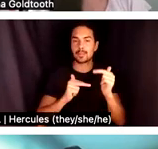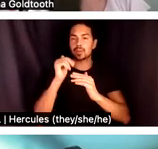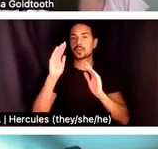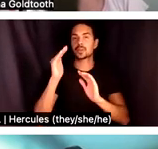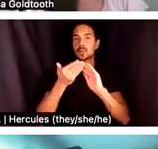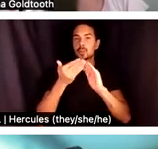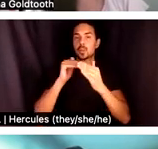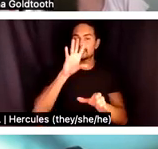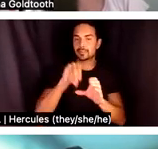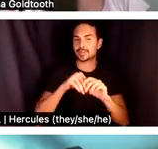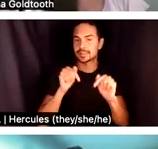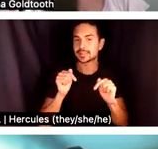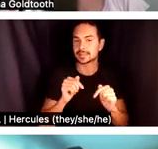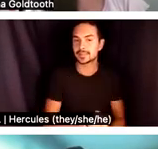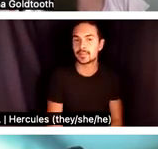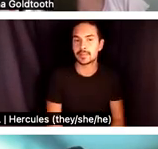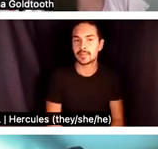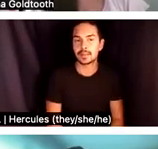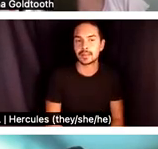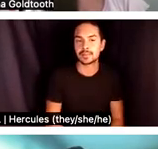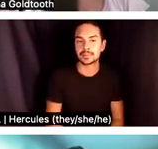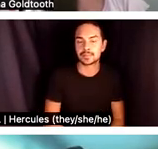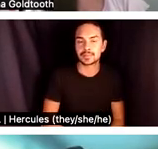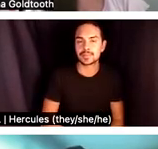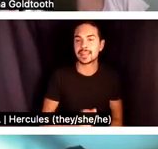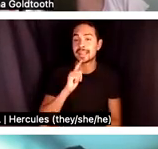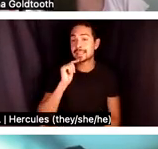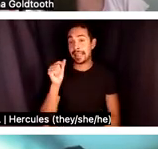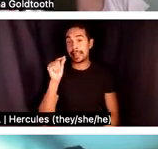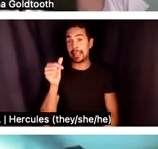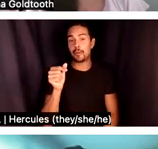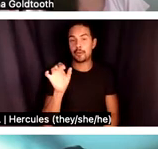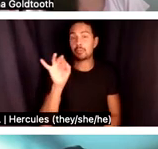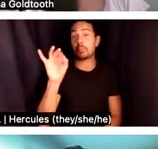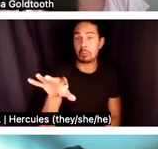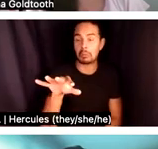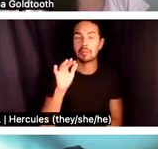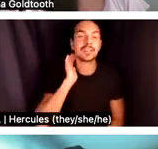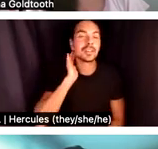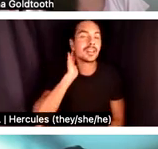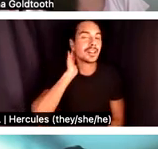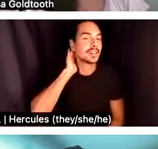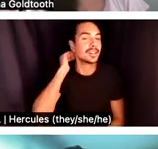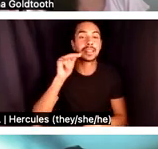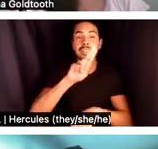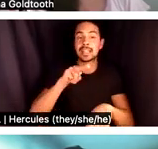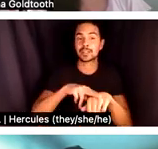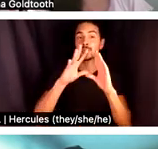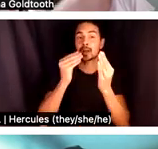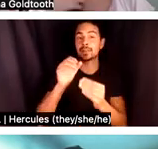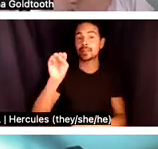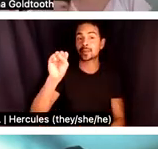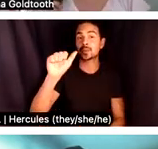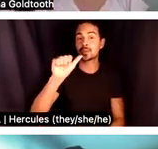this. Just as a little throughout there, so the National Tribal Sexuality Resource Centers are the